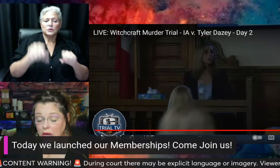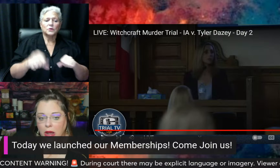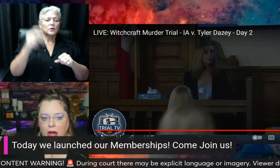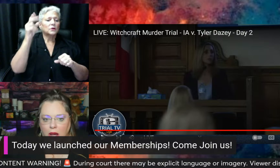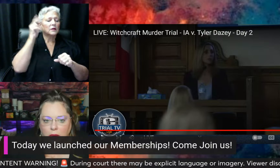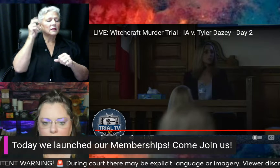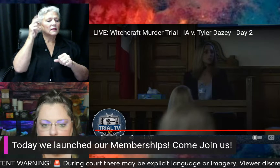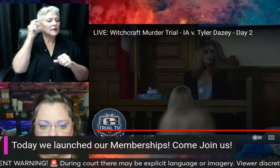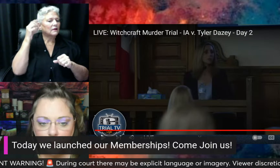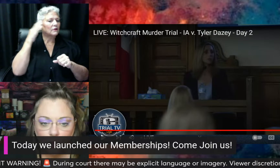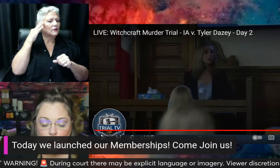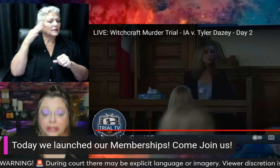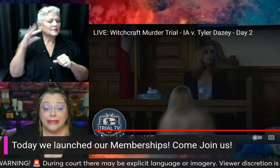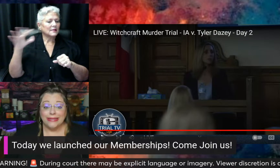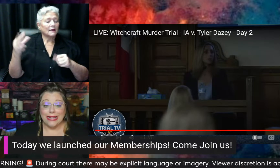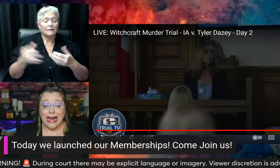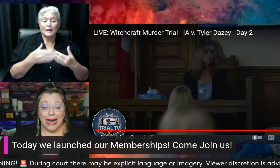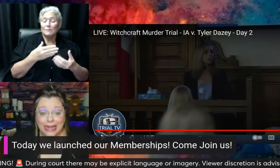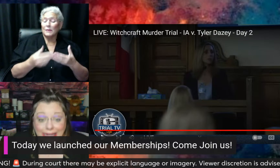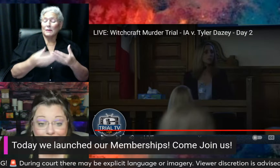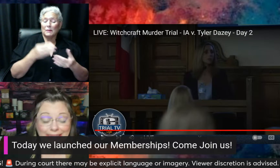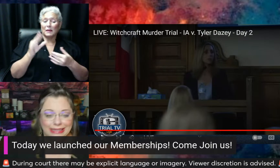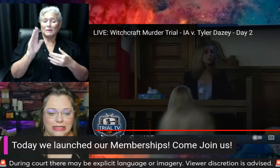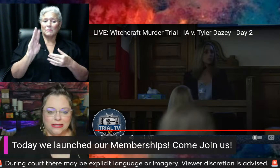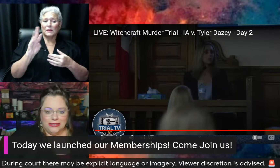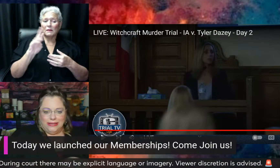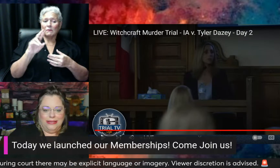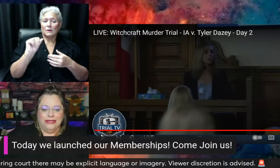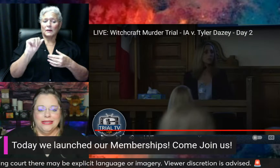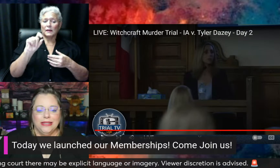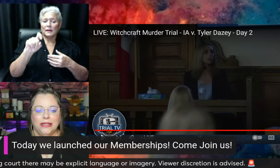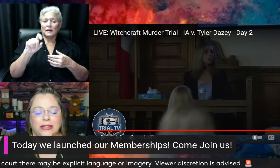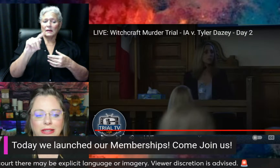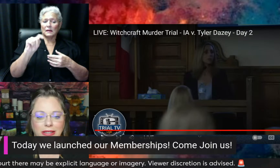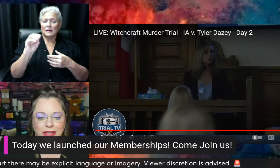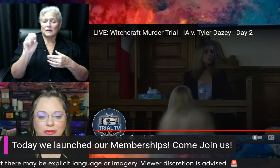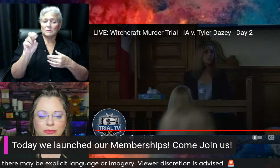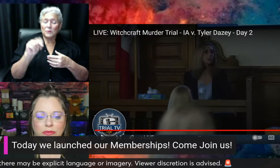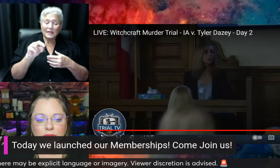out. But when I